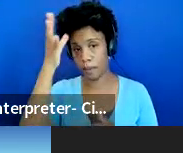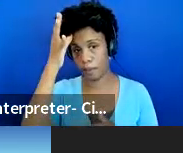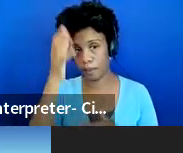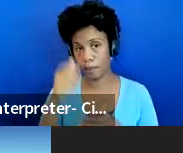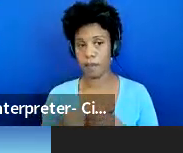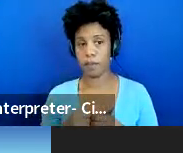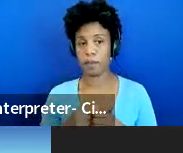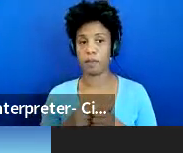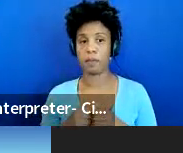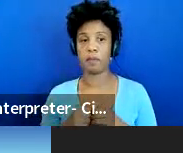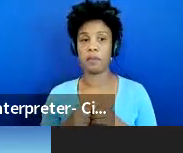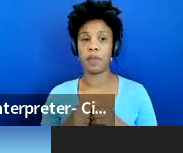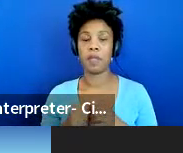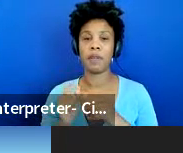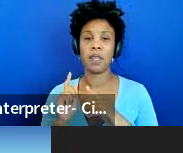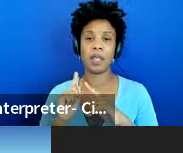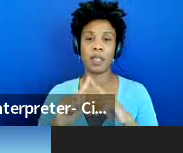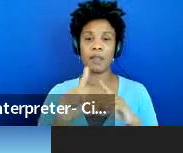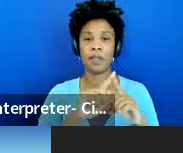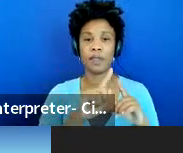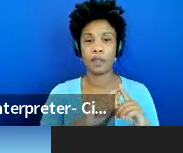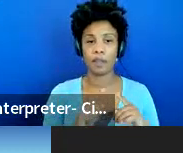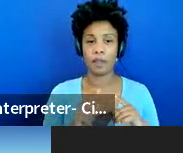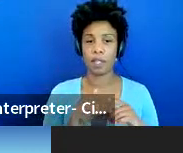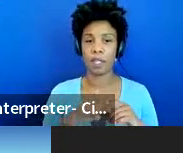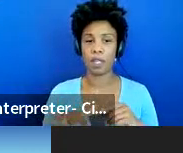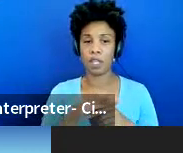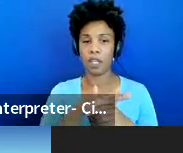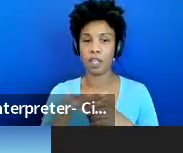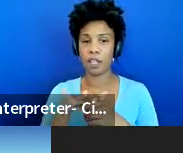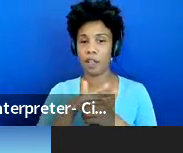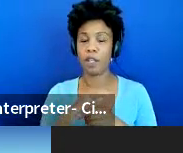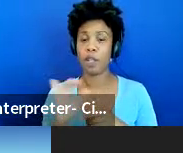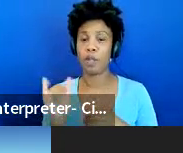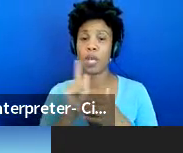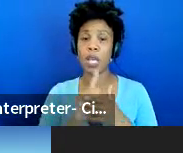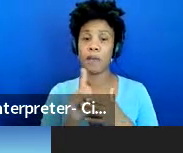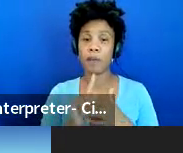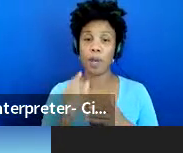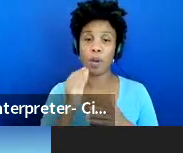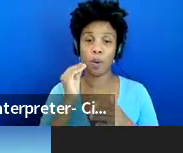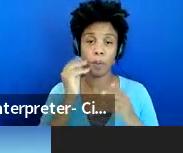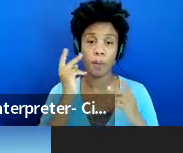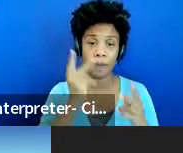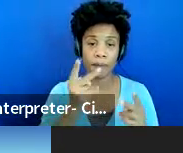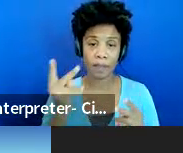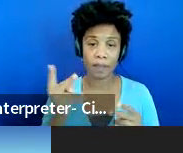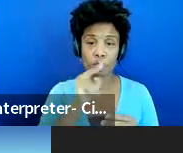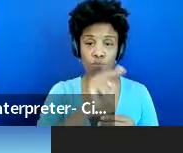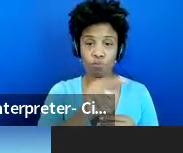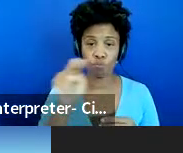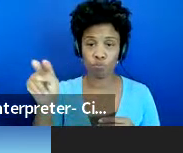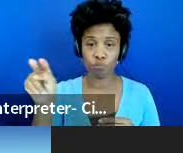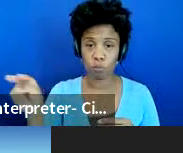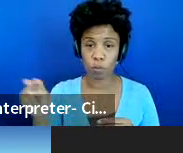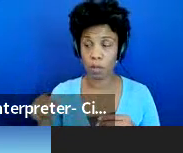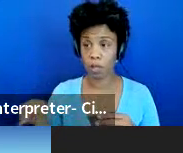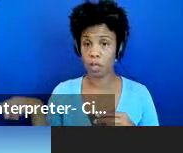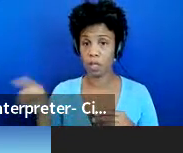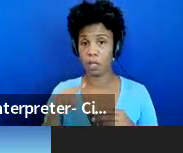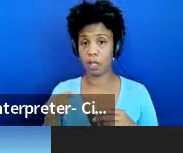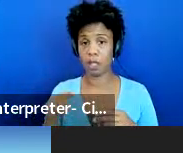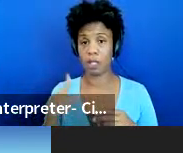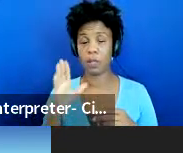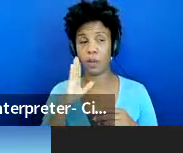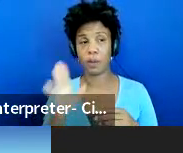They also conduct weekly home visits using community rehab workers to basically assess the targets